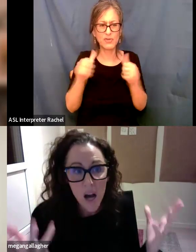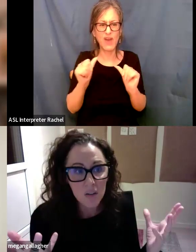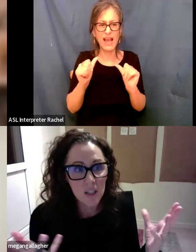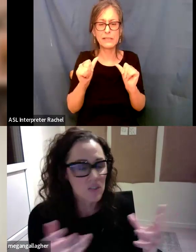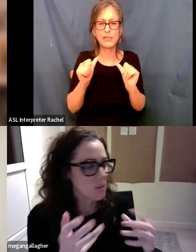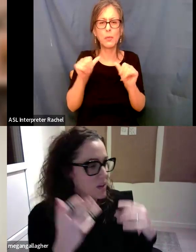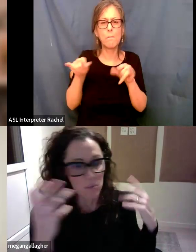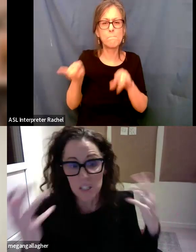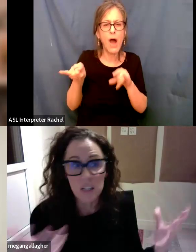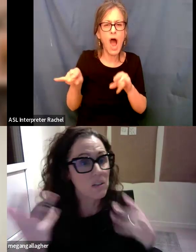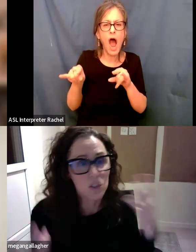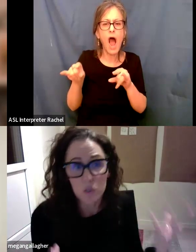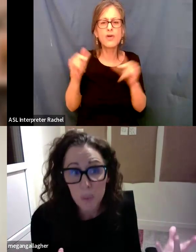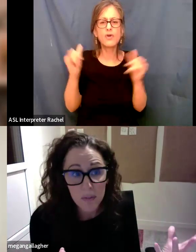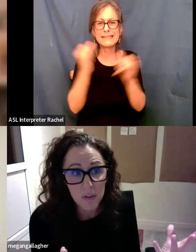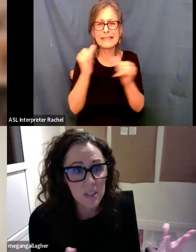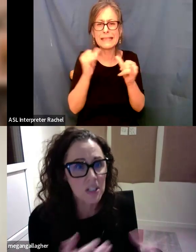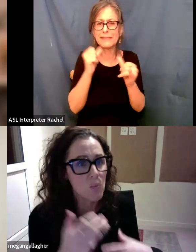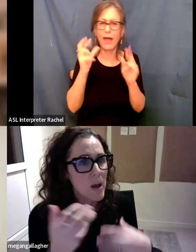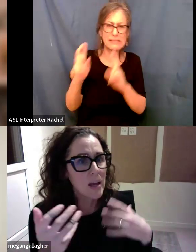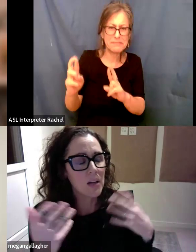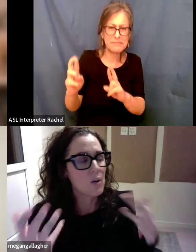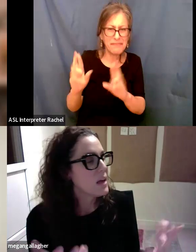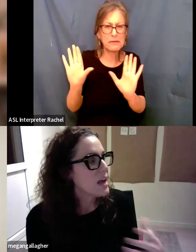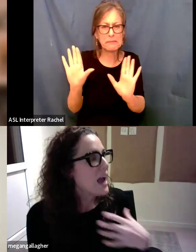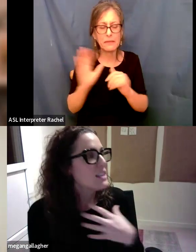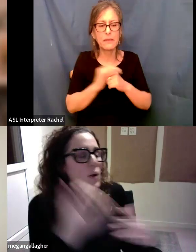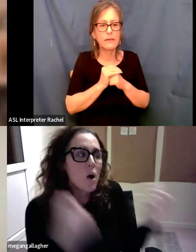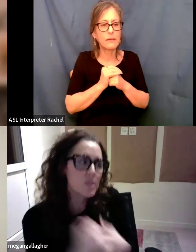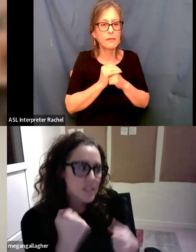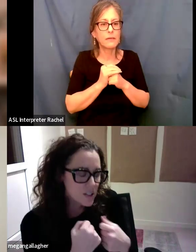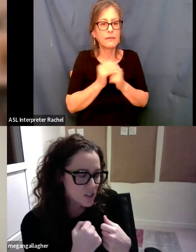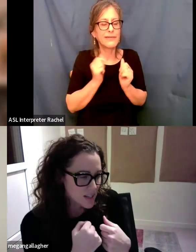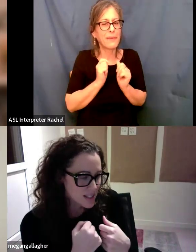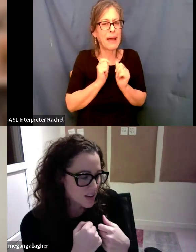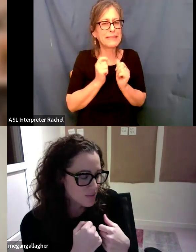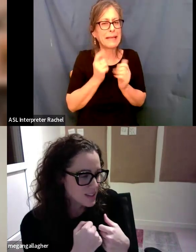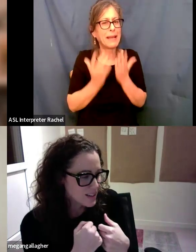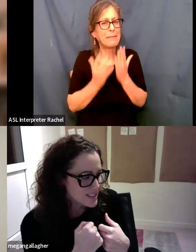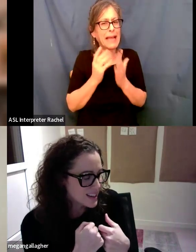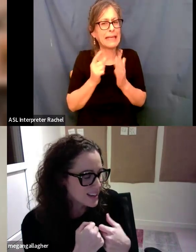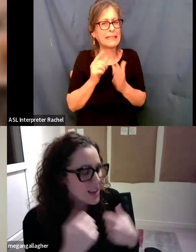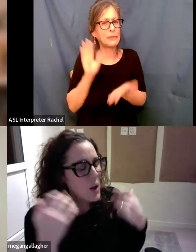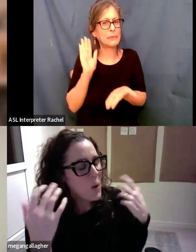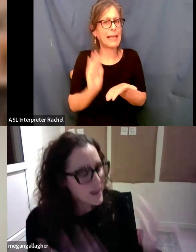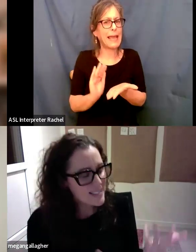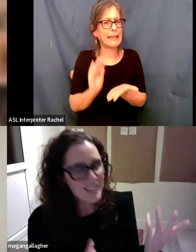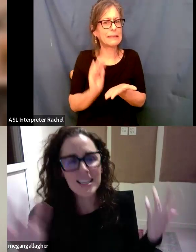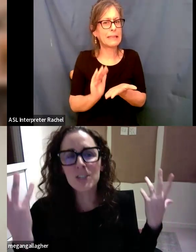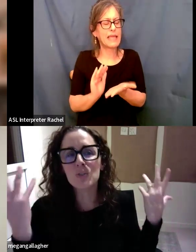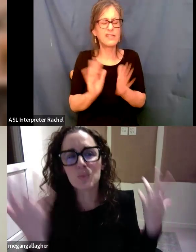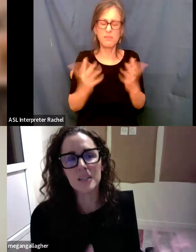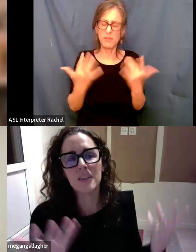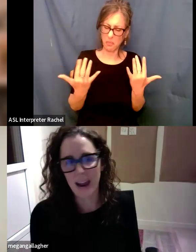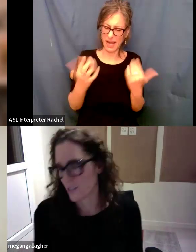make a mockery or something or be silly or disrespectful in some way. And so I almost censored myself, but then I was like, wait a